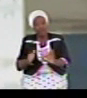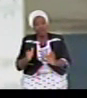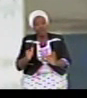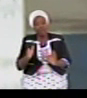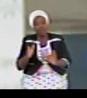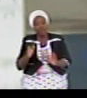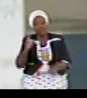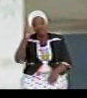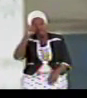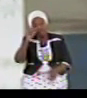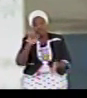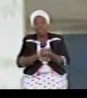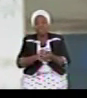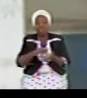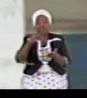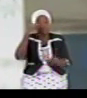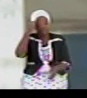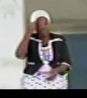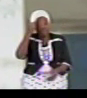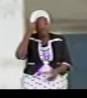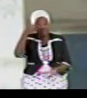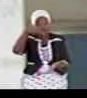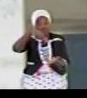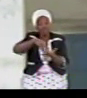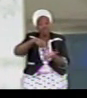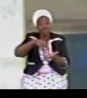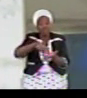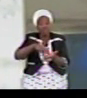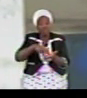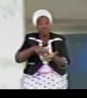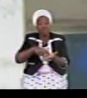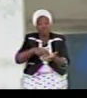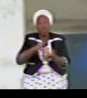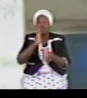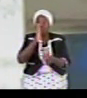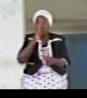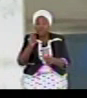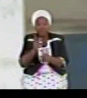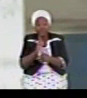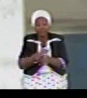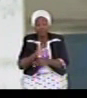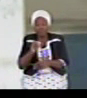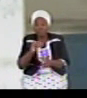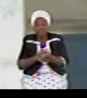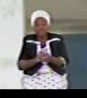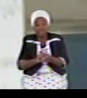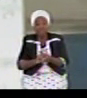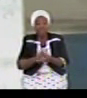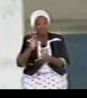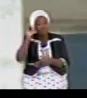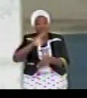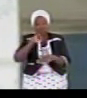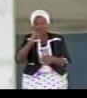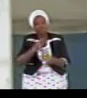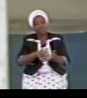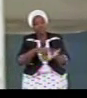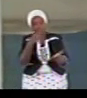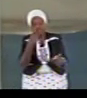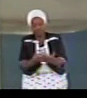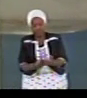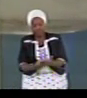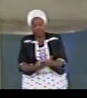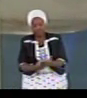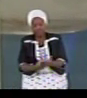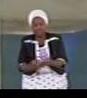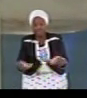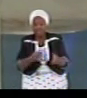thinketh he standeth take heed lest he fall. Here is Paul the apostle writing now by